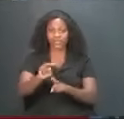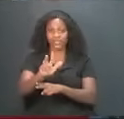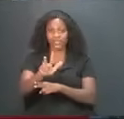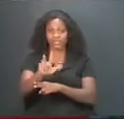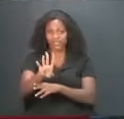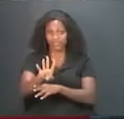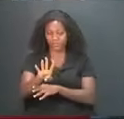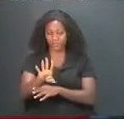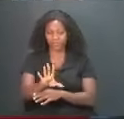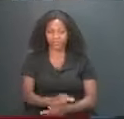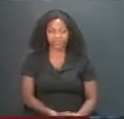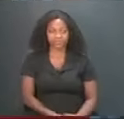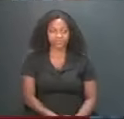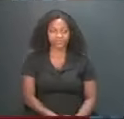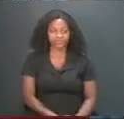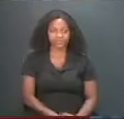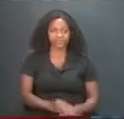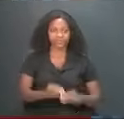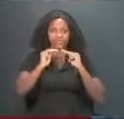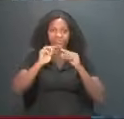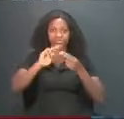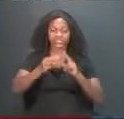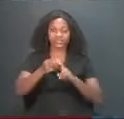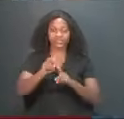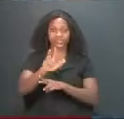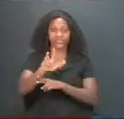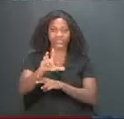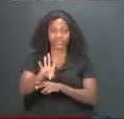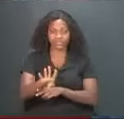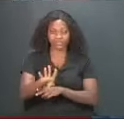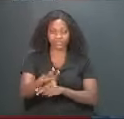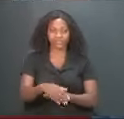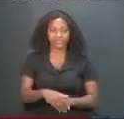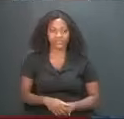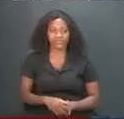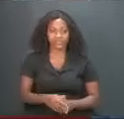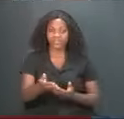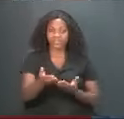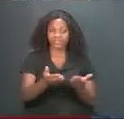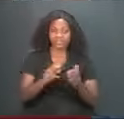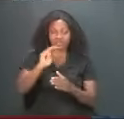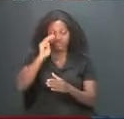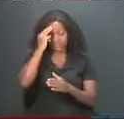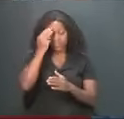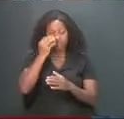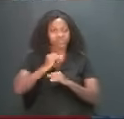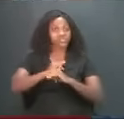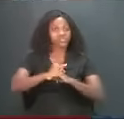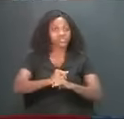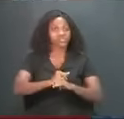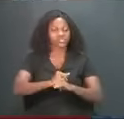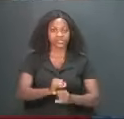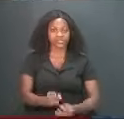34. Motion number 34 for the services of the Minister of Interior.